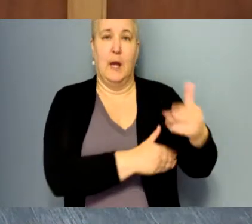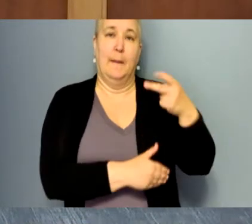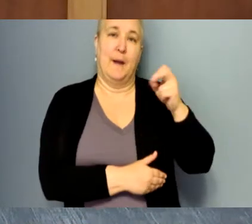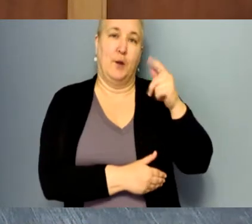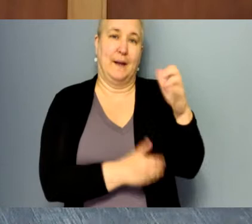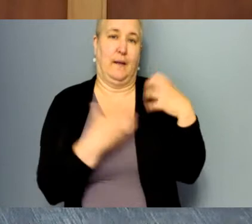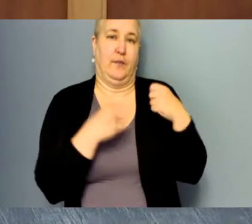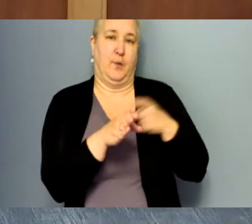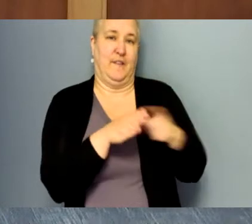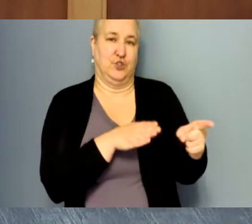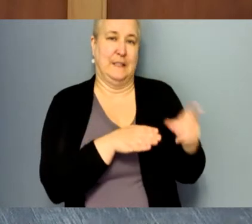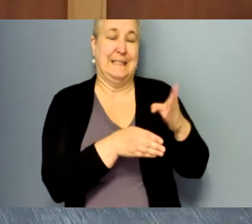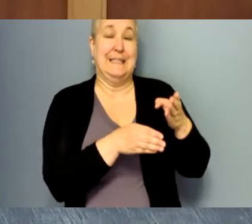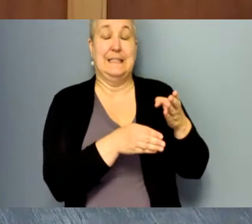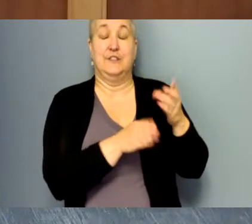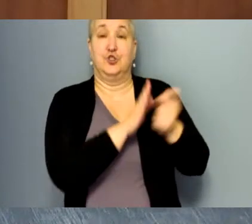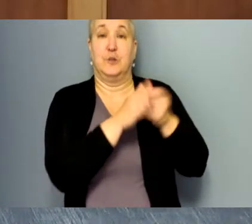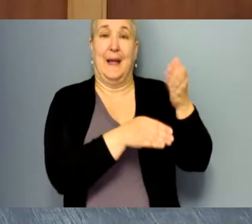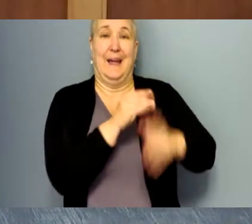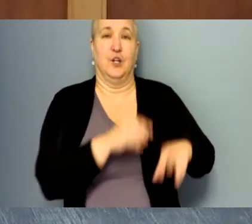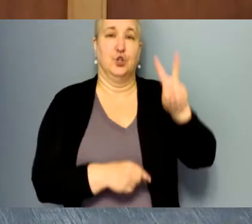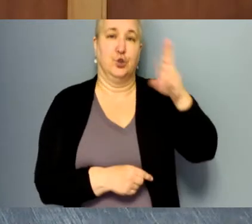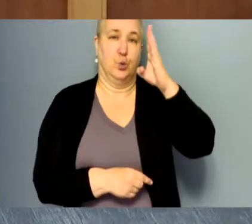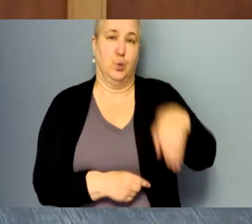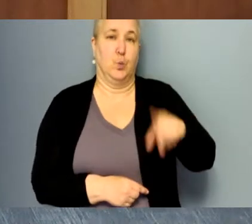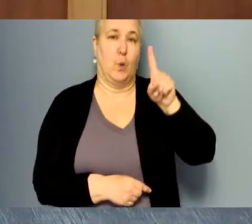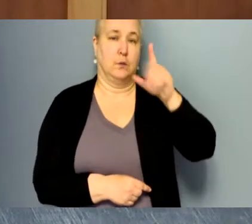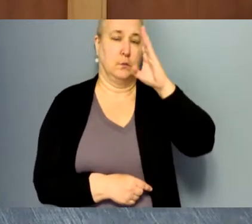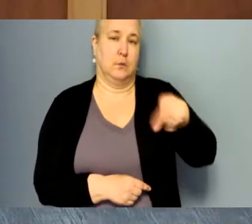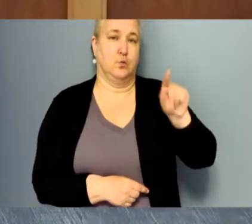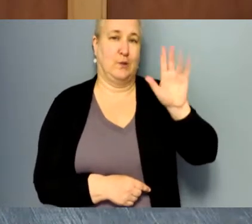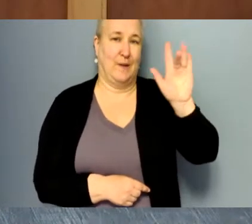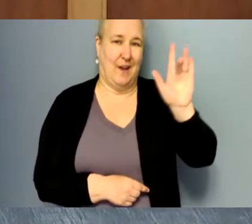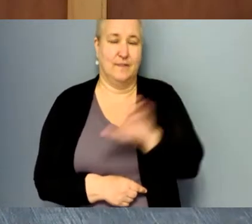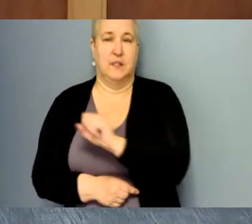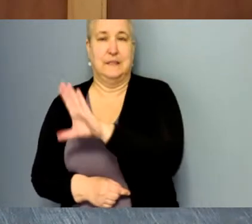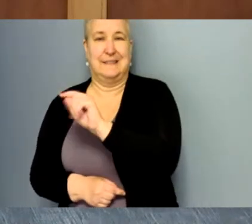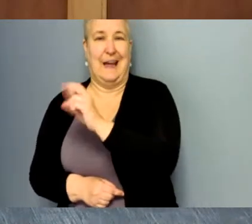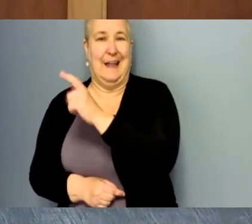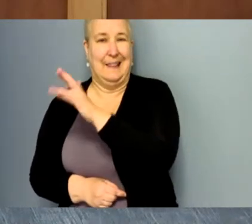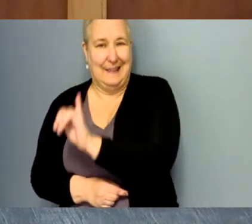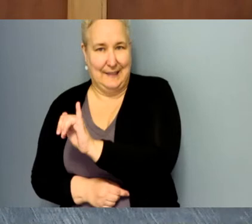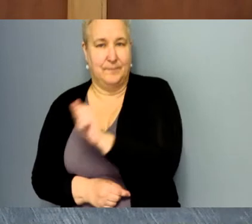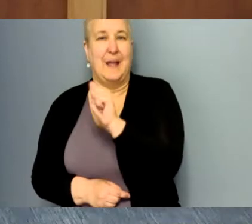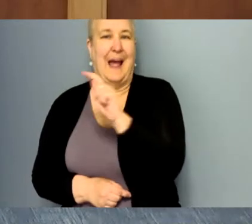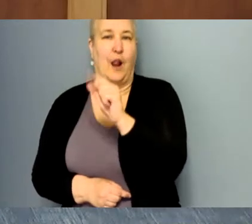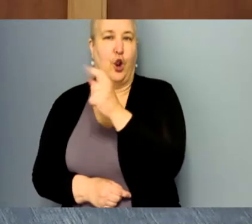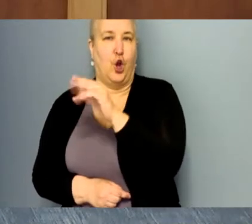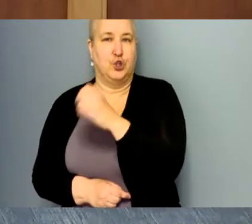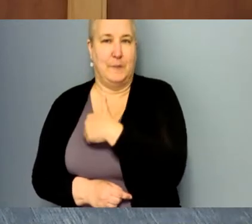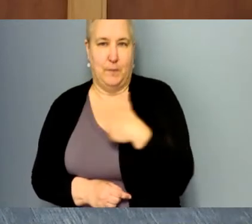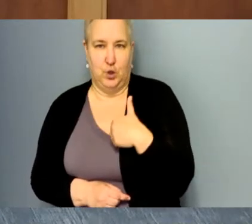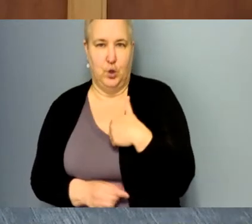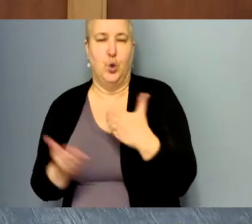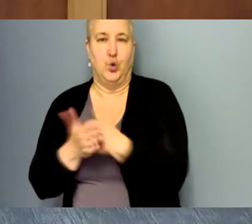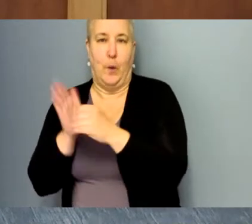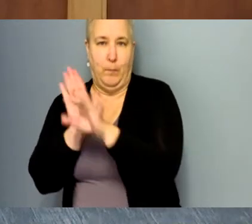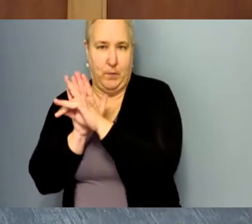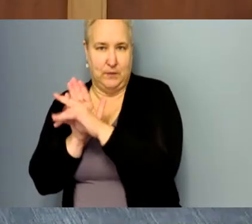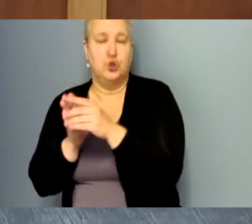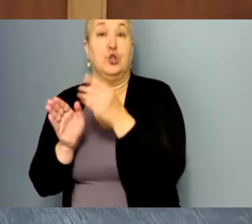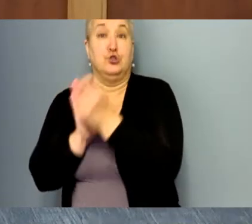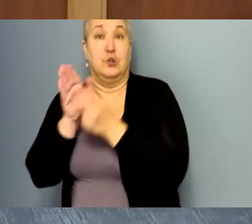professional. His term will end 2/1/2025. Mr. Scott Henley is an at-large member, also a new appointment. His term will also